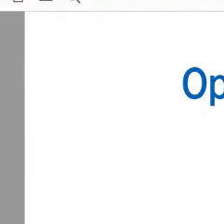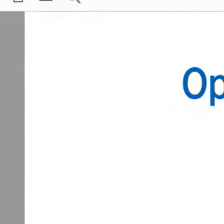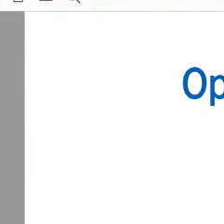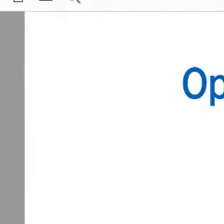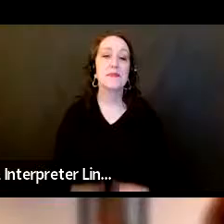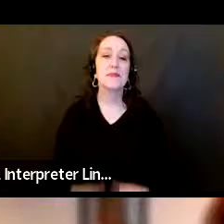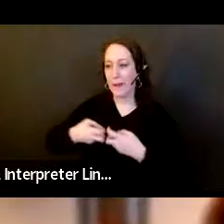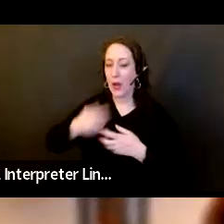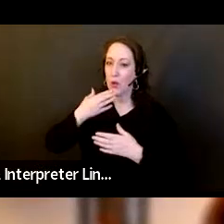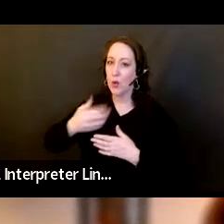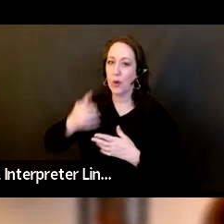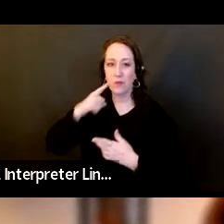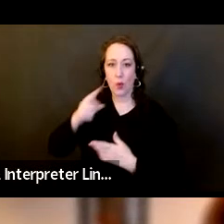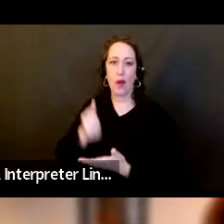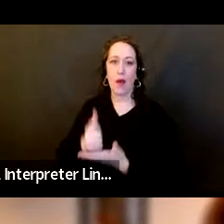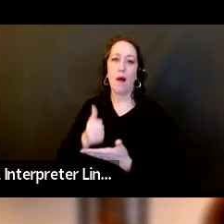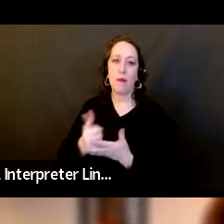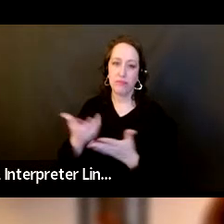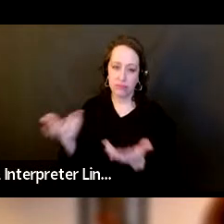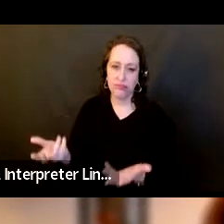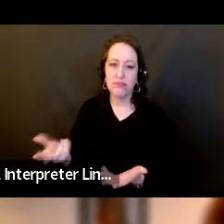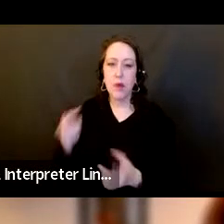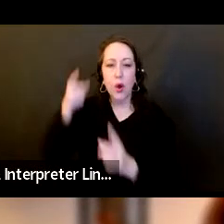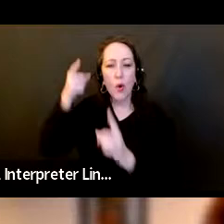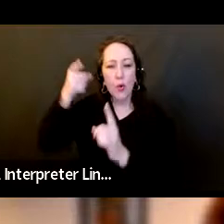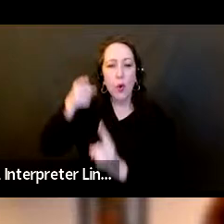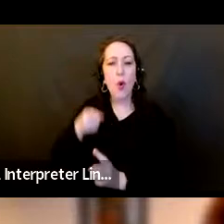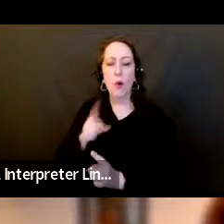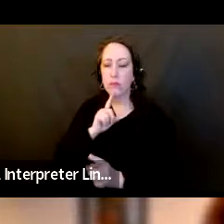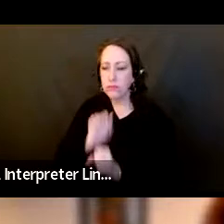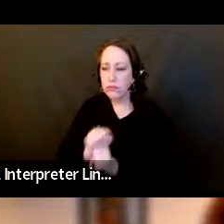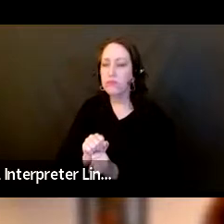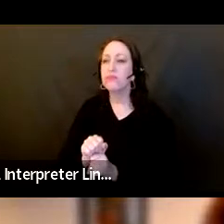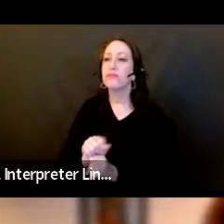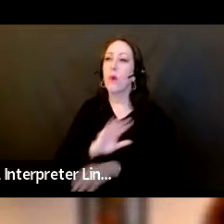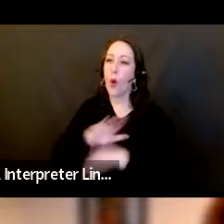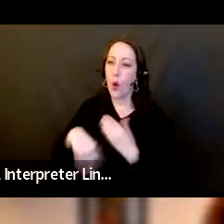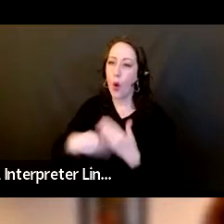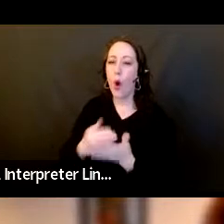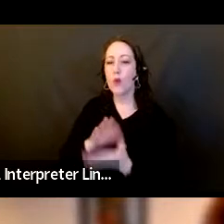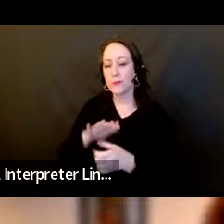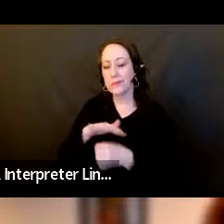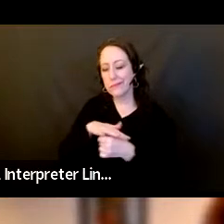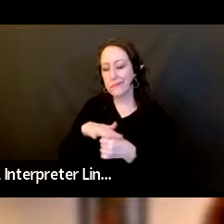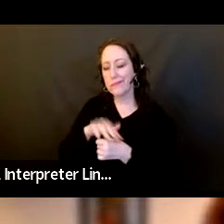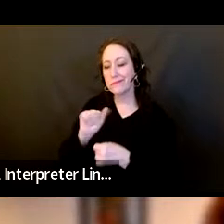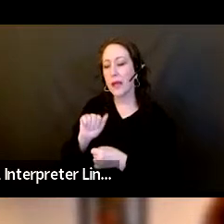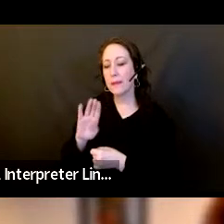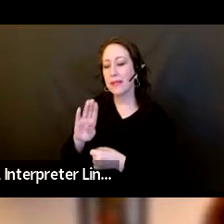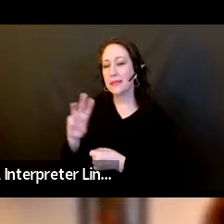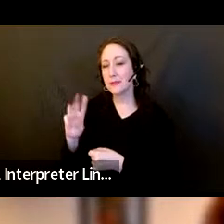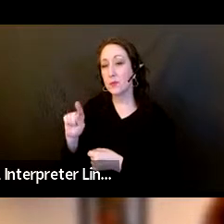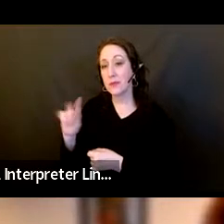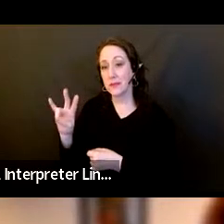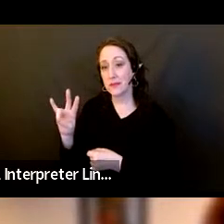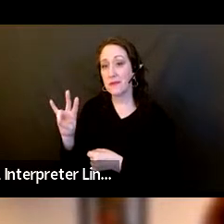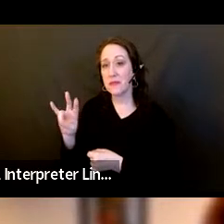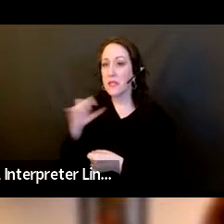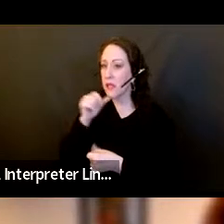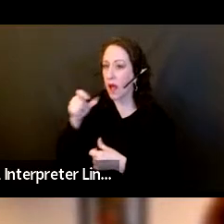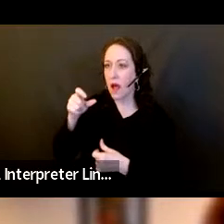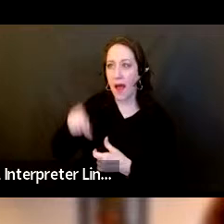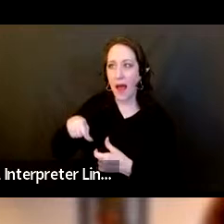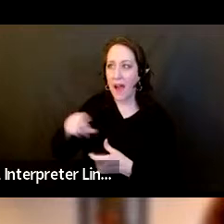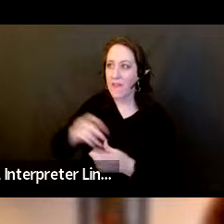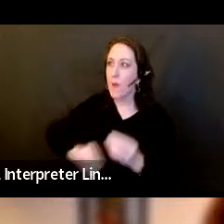actually come in for the help. The goal is to make sure that all the schools that are located in the AB 617 does not have